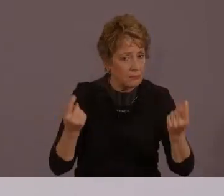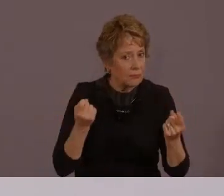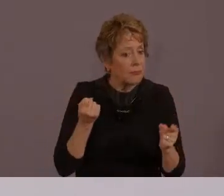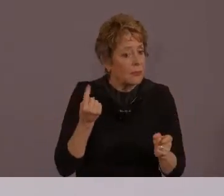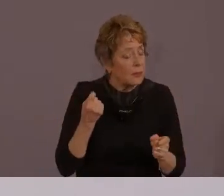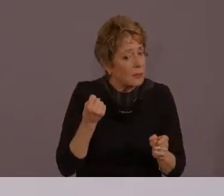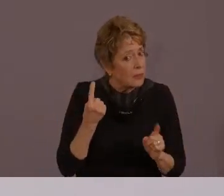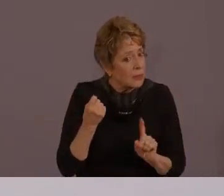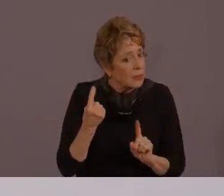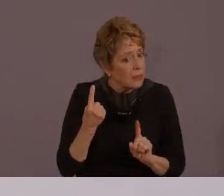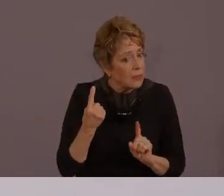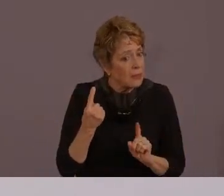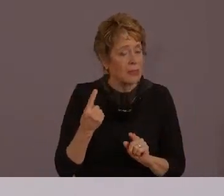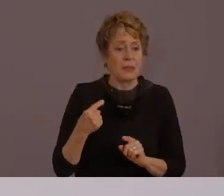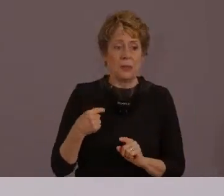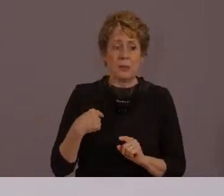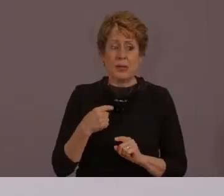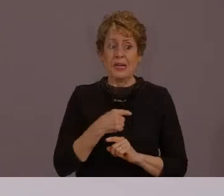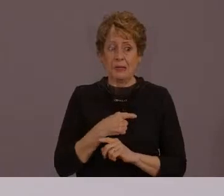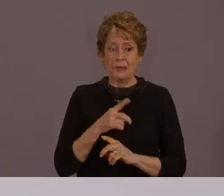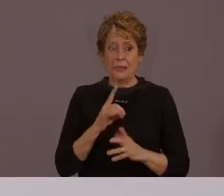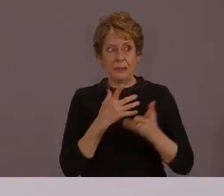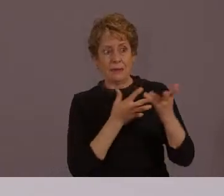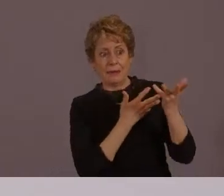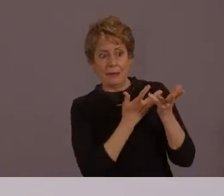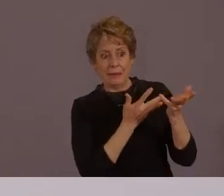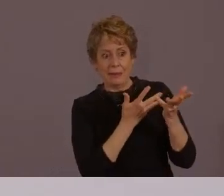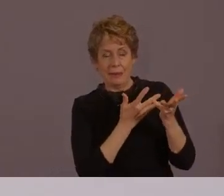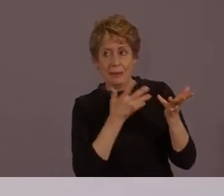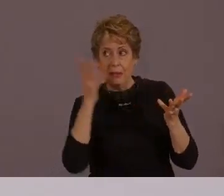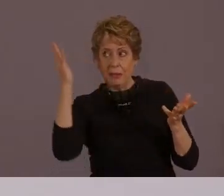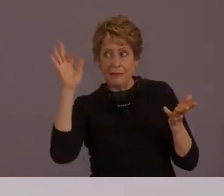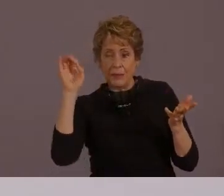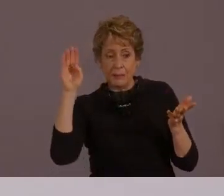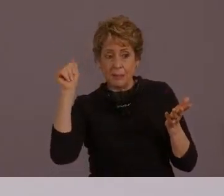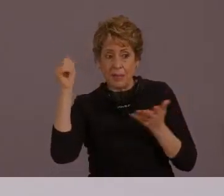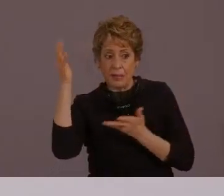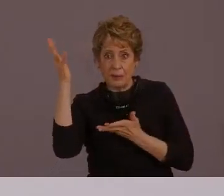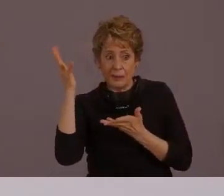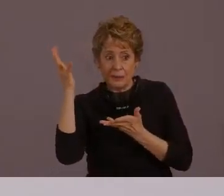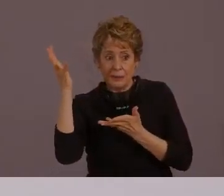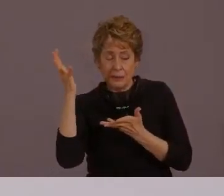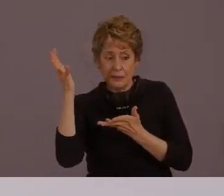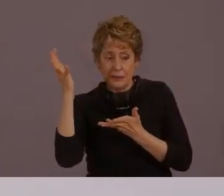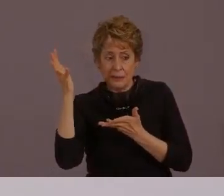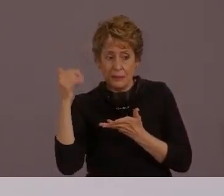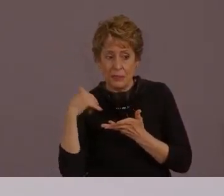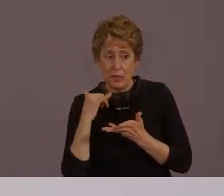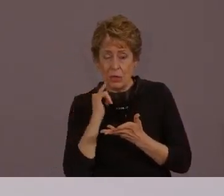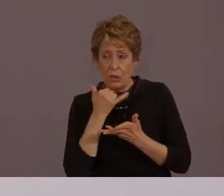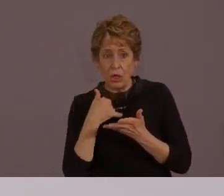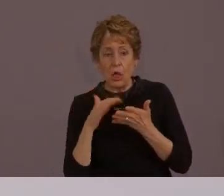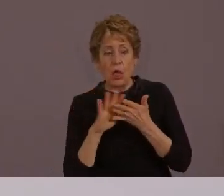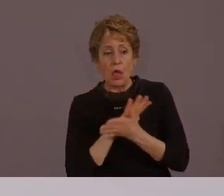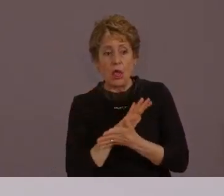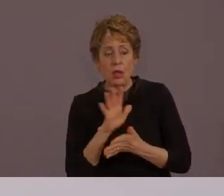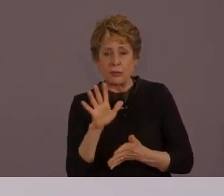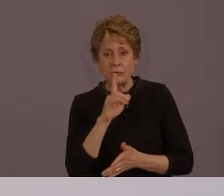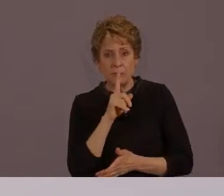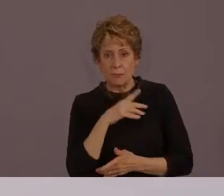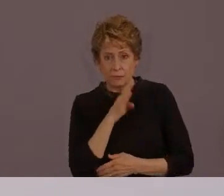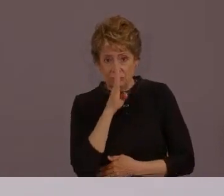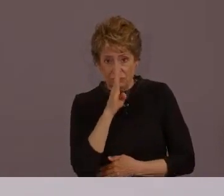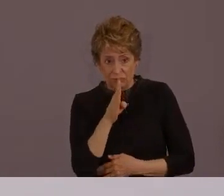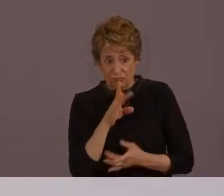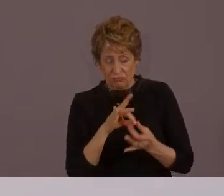didn't mischaracterize it. Our primary reason for not wanting to take a FEMA-operated site is we have a